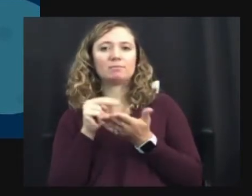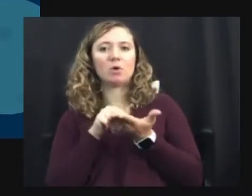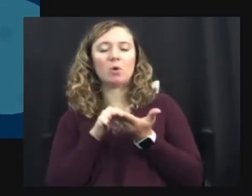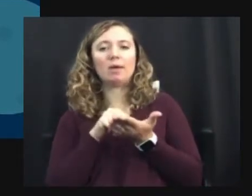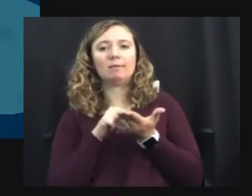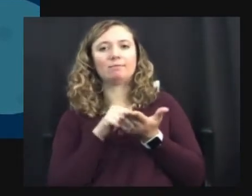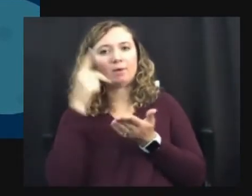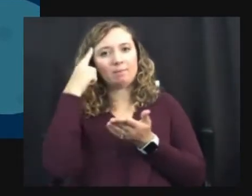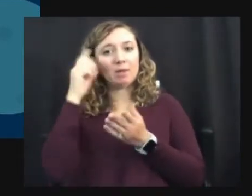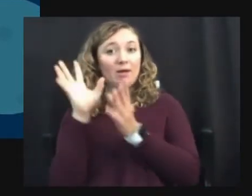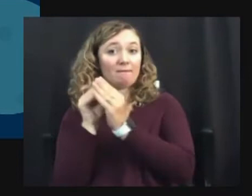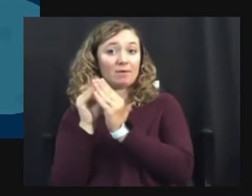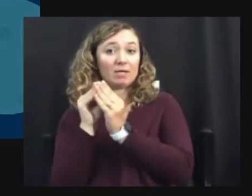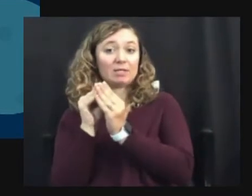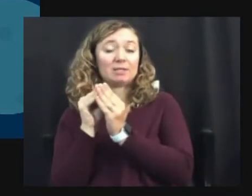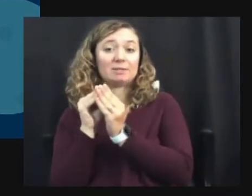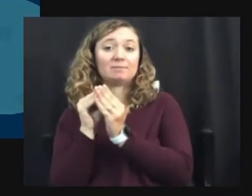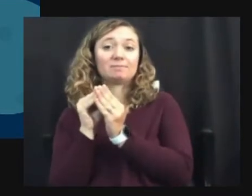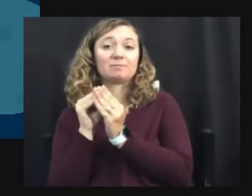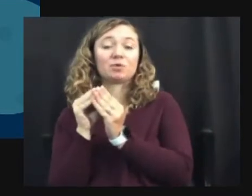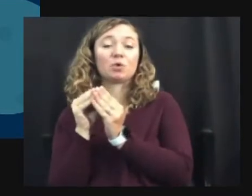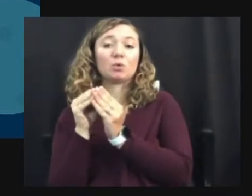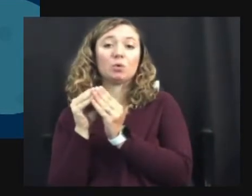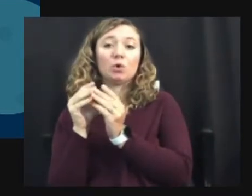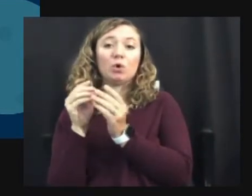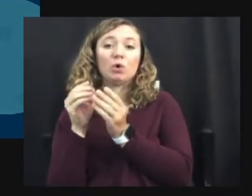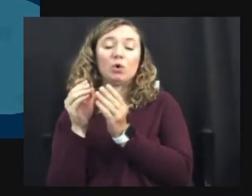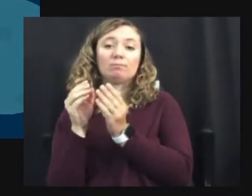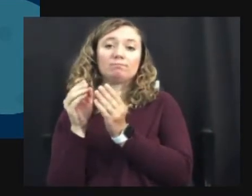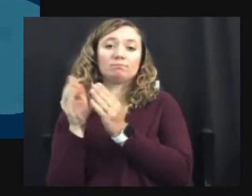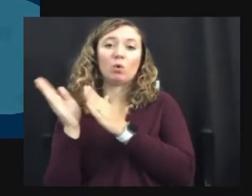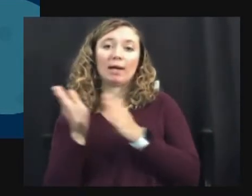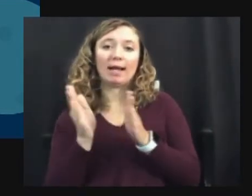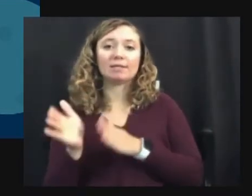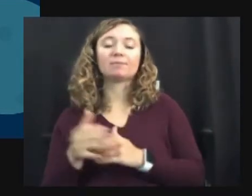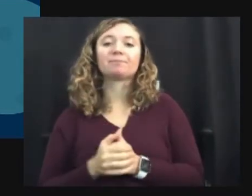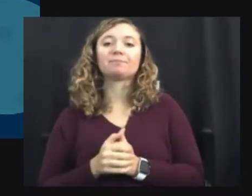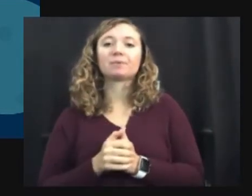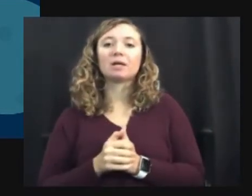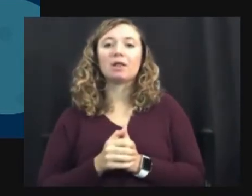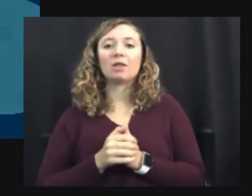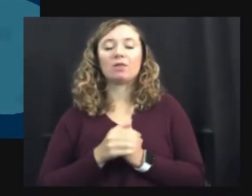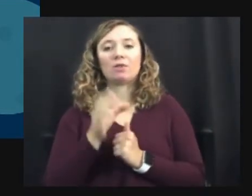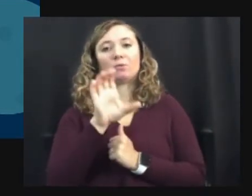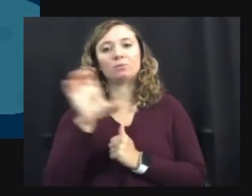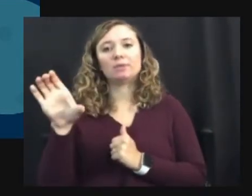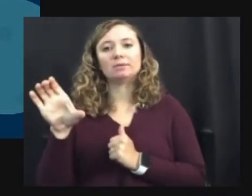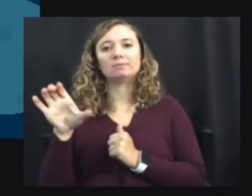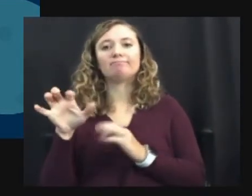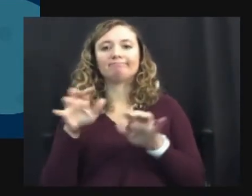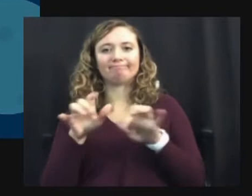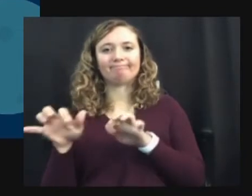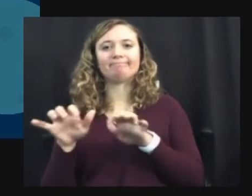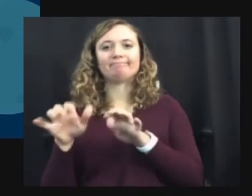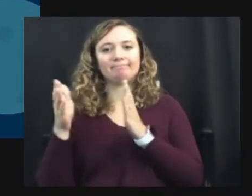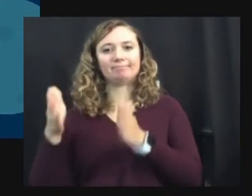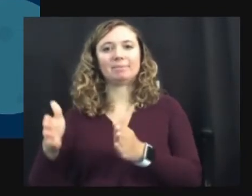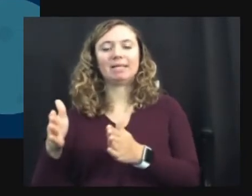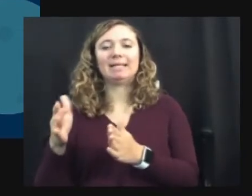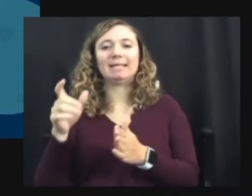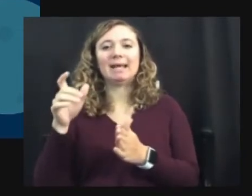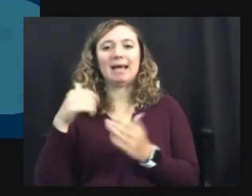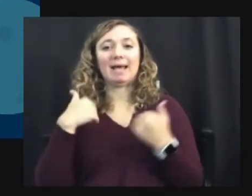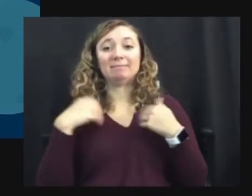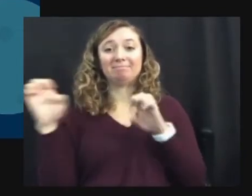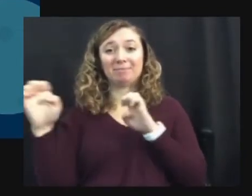the closed caption service had an emergency and had to cancel. So there is